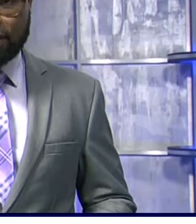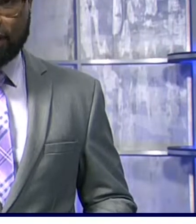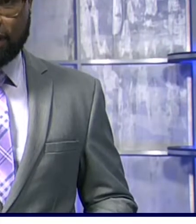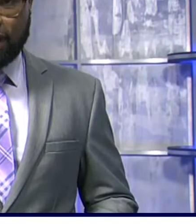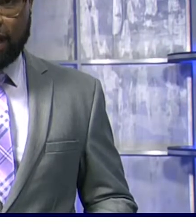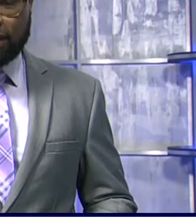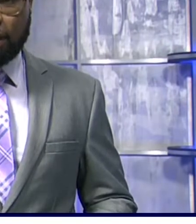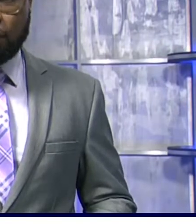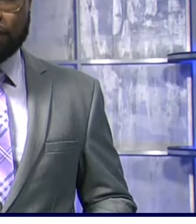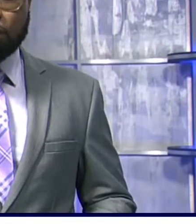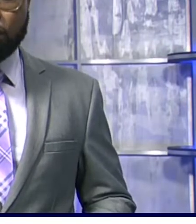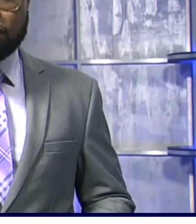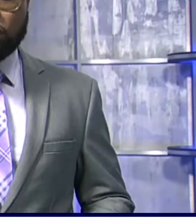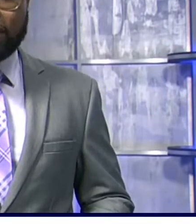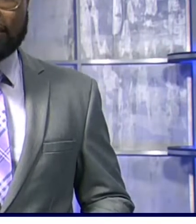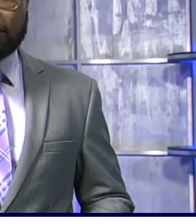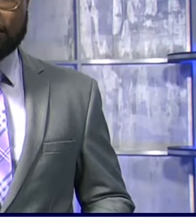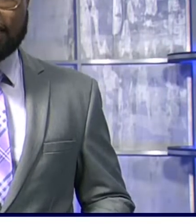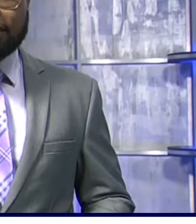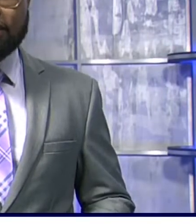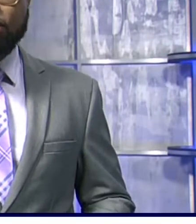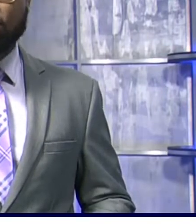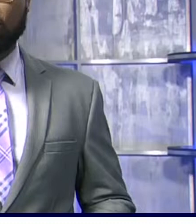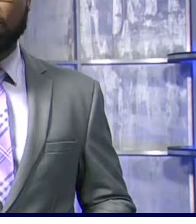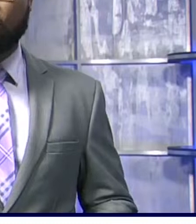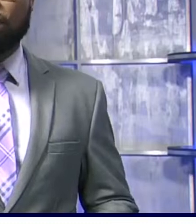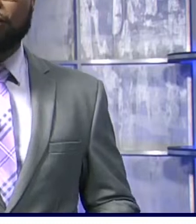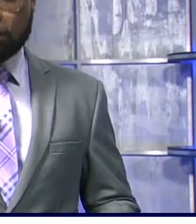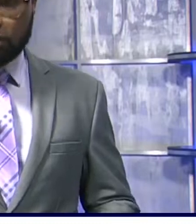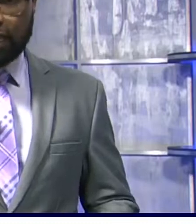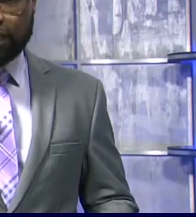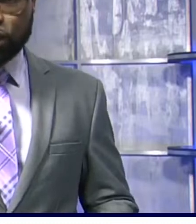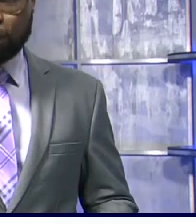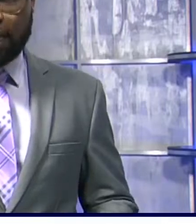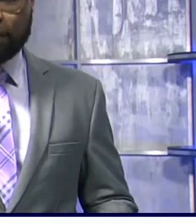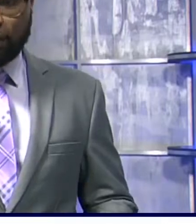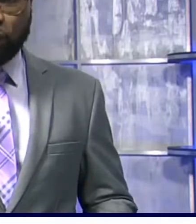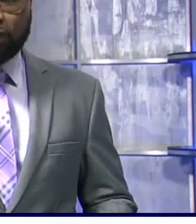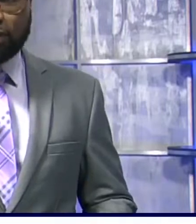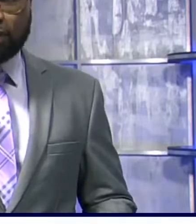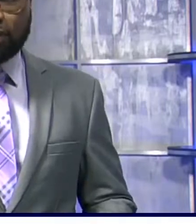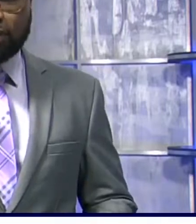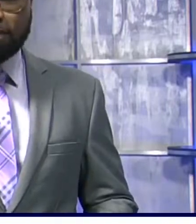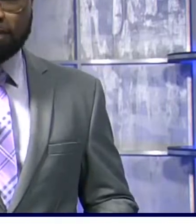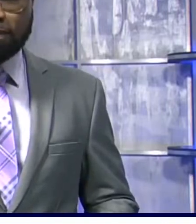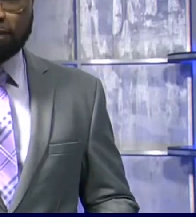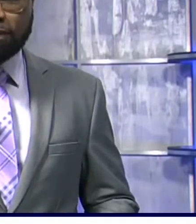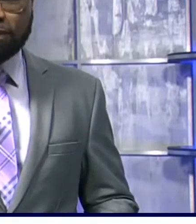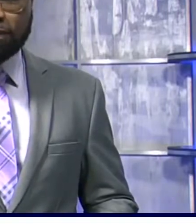decade. And coming up in sports, the Windies under-19 stopped at the quarterfinal stage by the Kiwis.